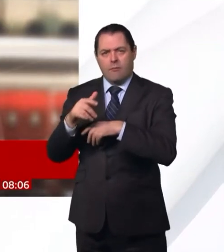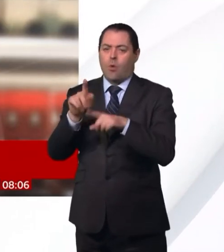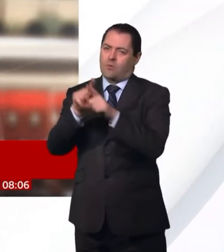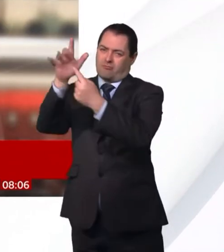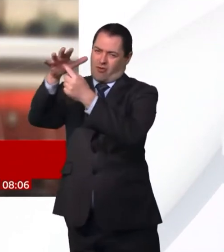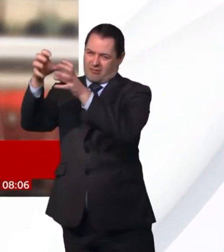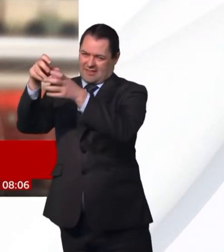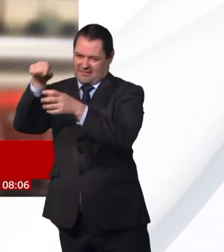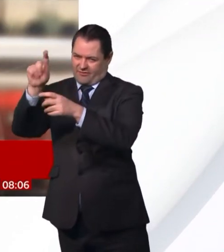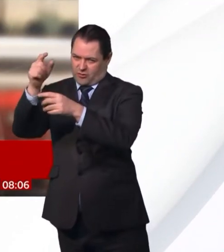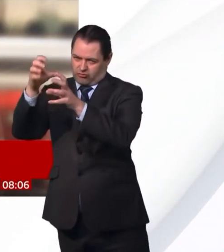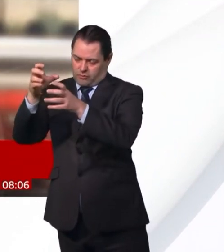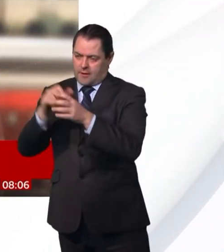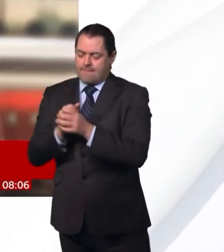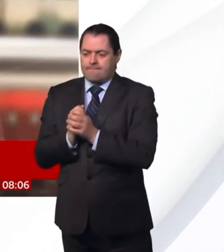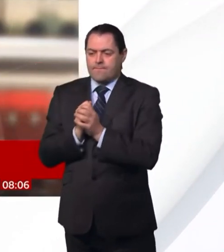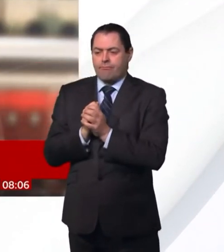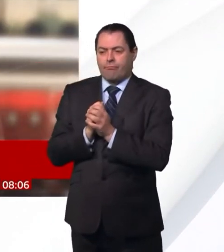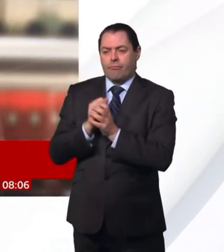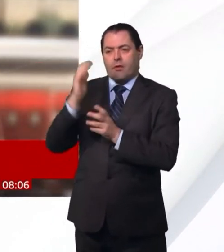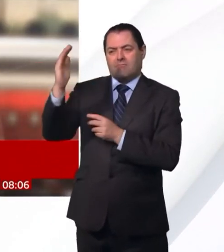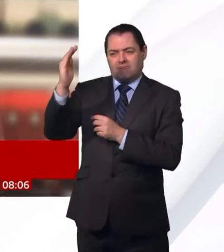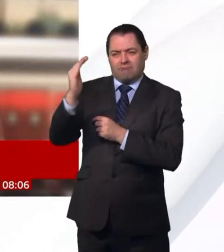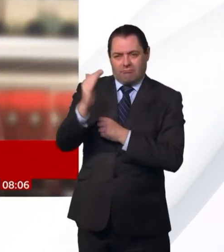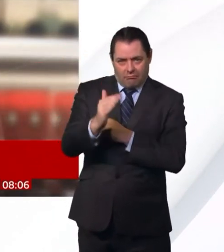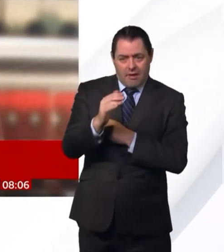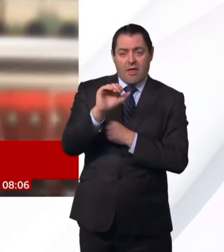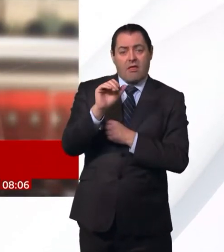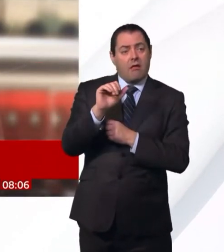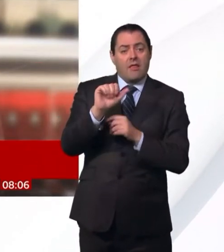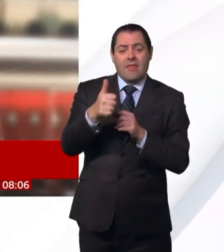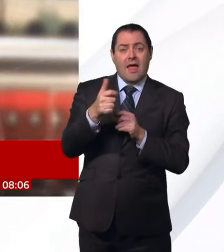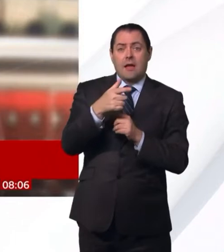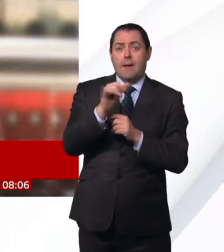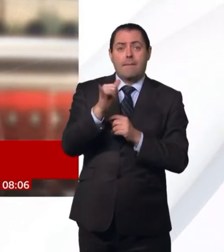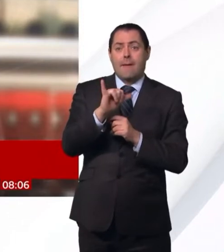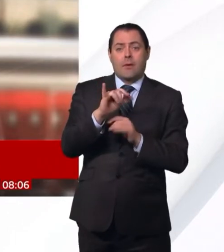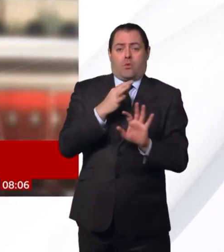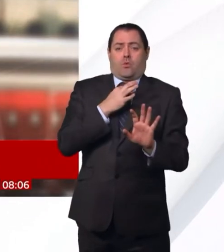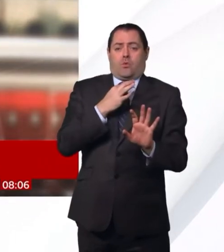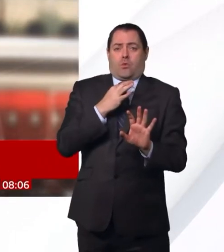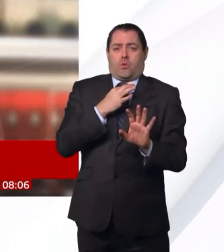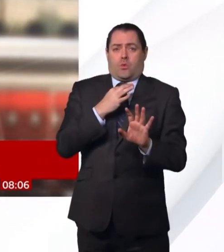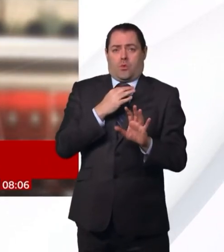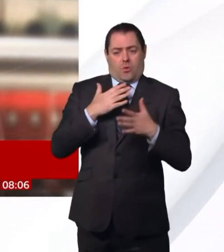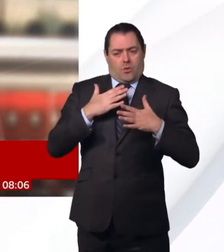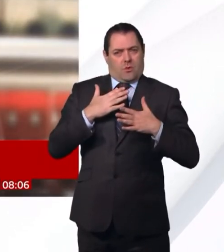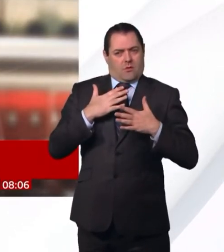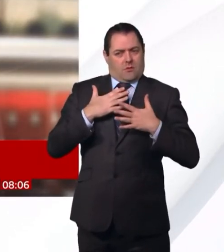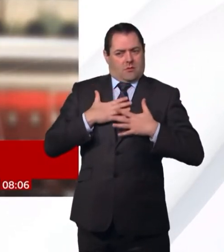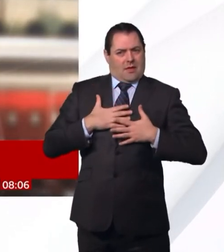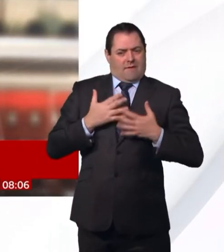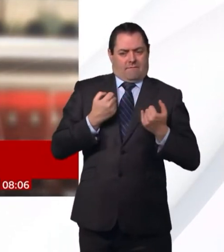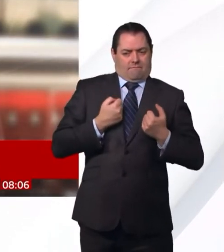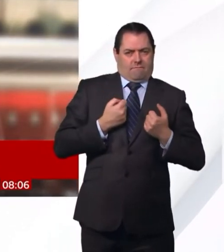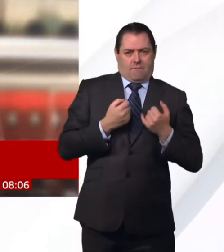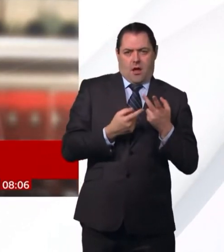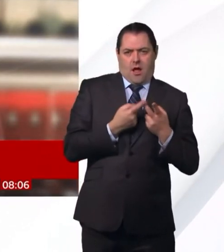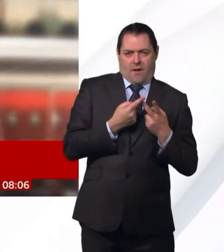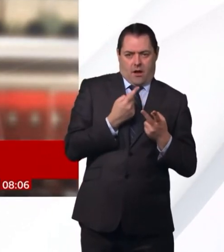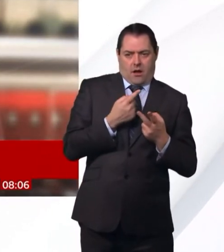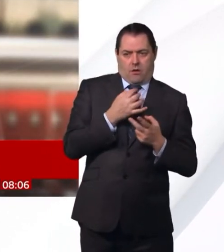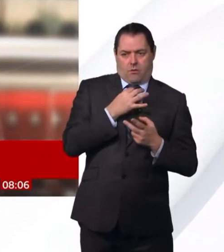list. And then some other really important groups, people who are extremely clinically vulnerable will